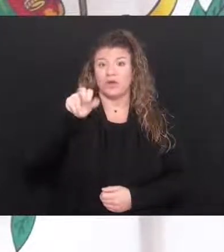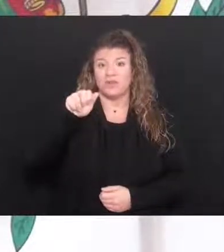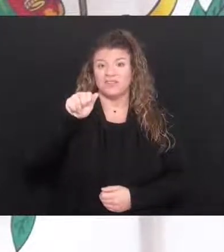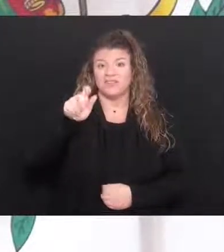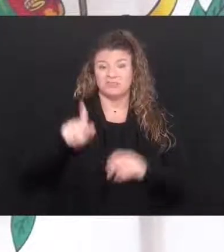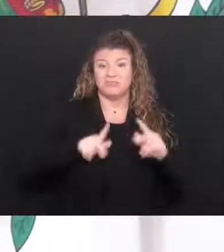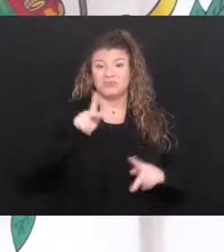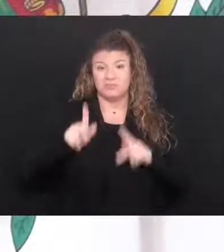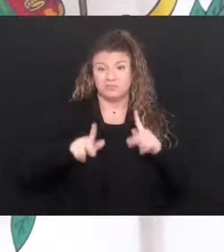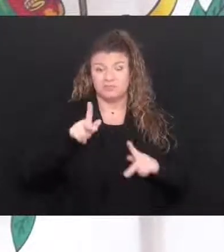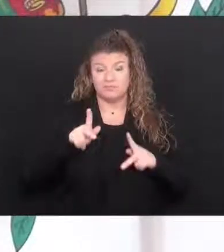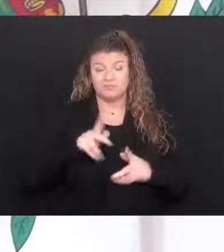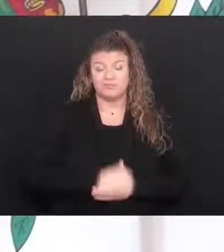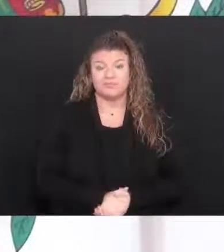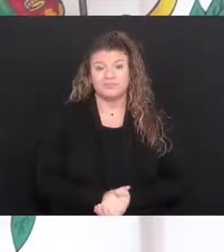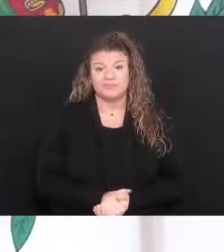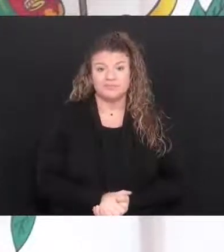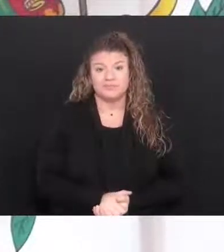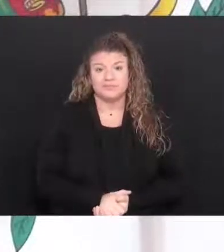Virginians.